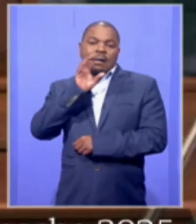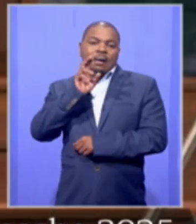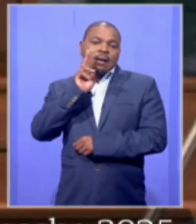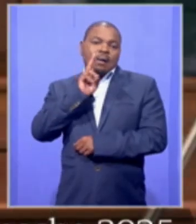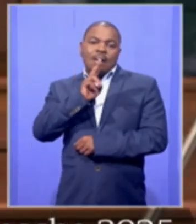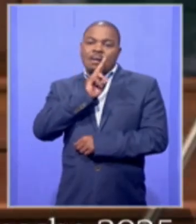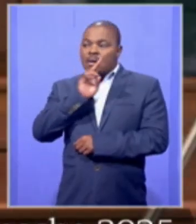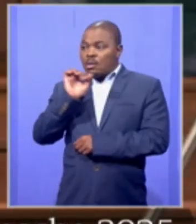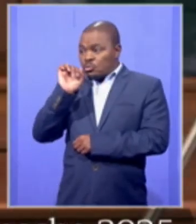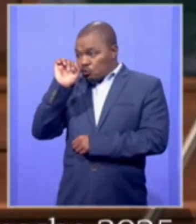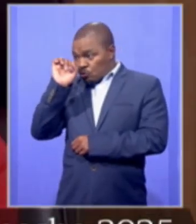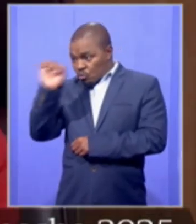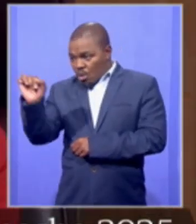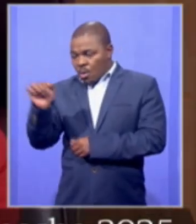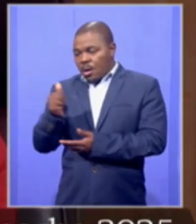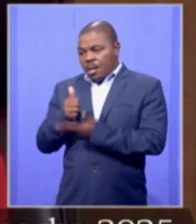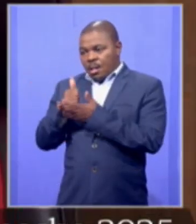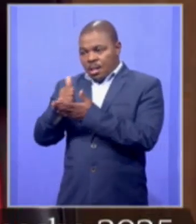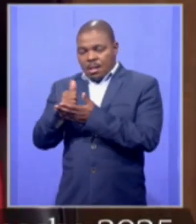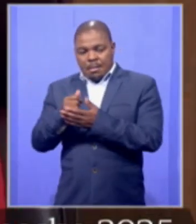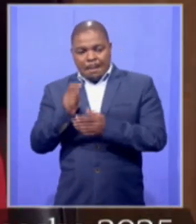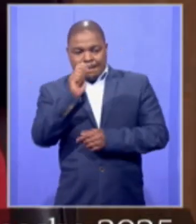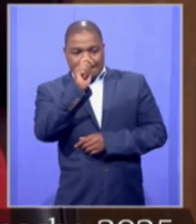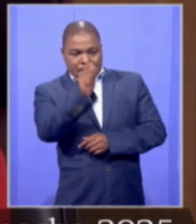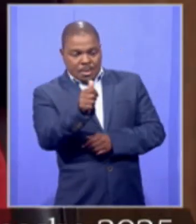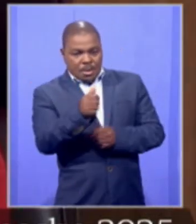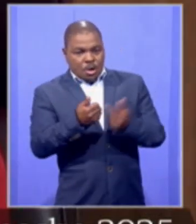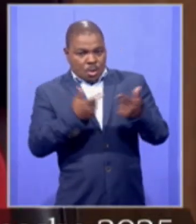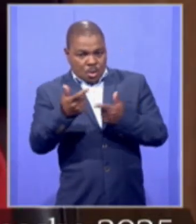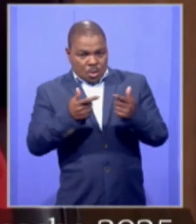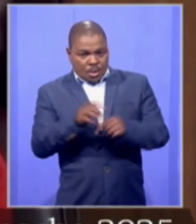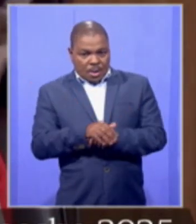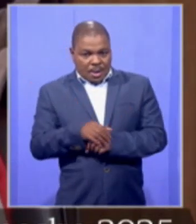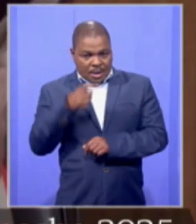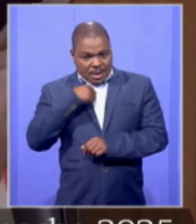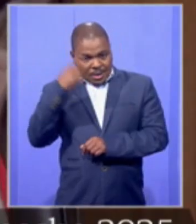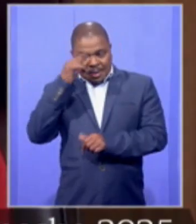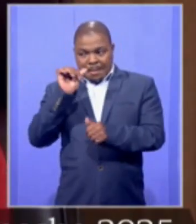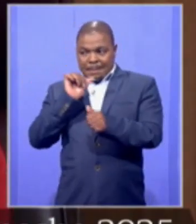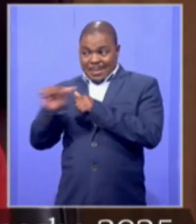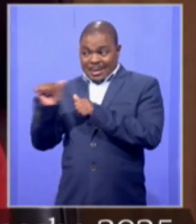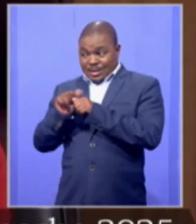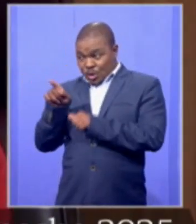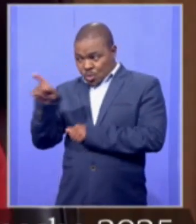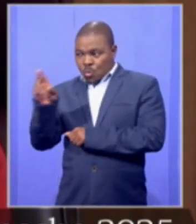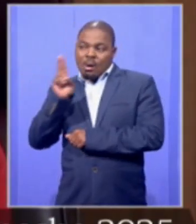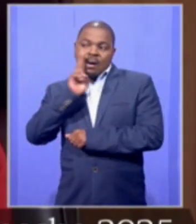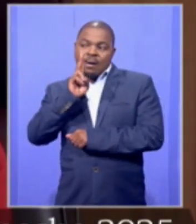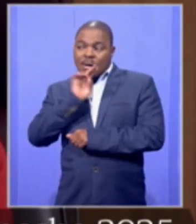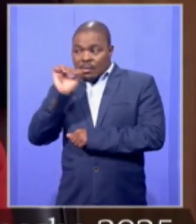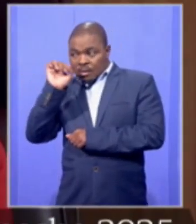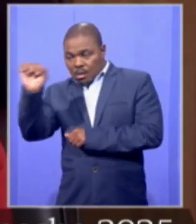That is so, madam. Yeah, so it would be proper that you must get in touch with your uncle